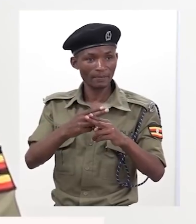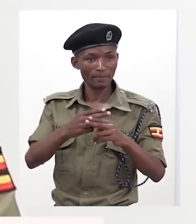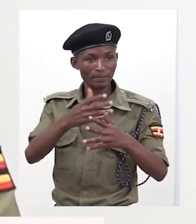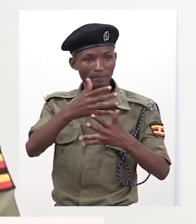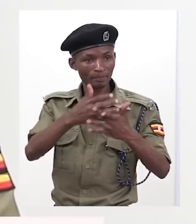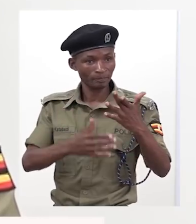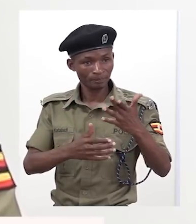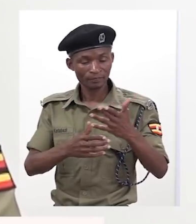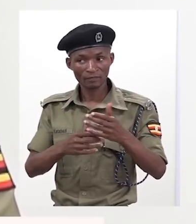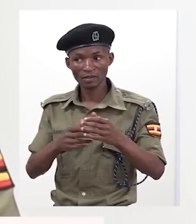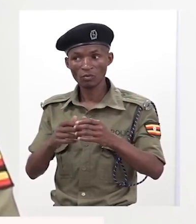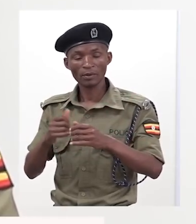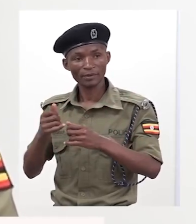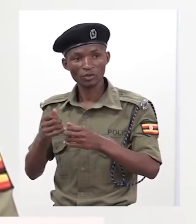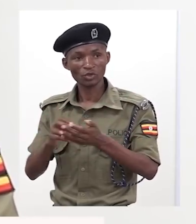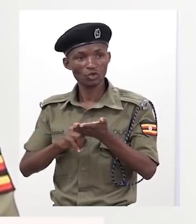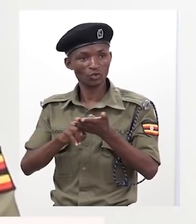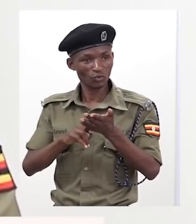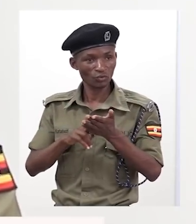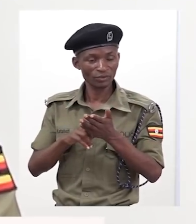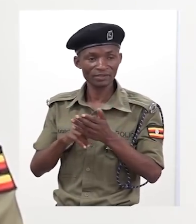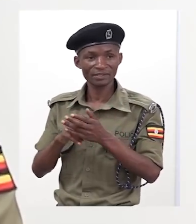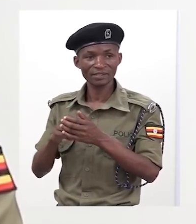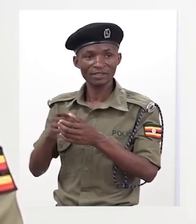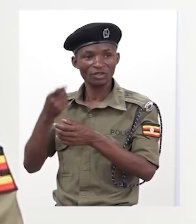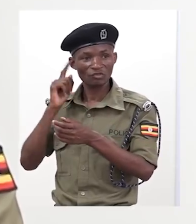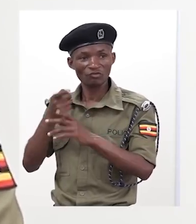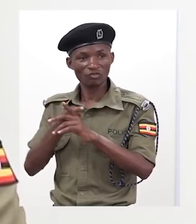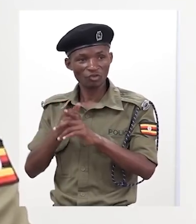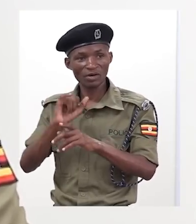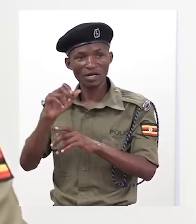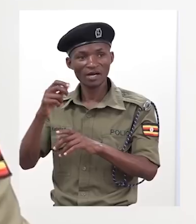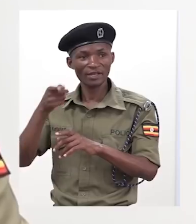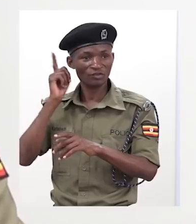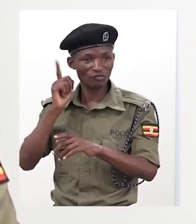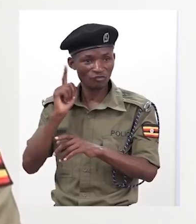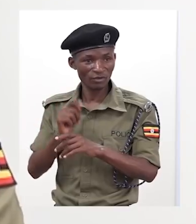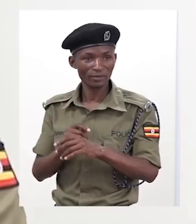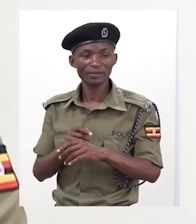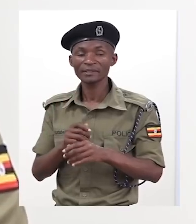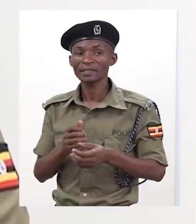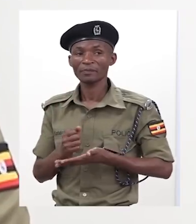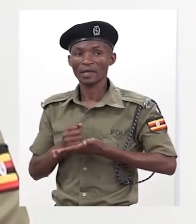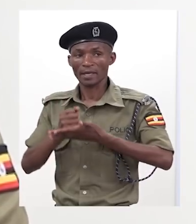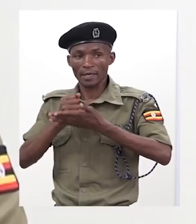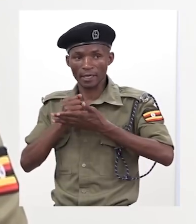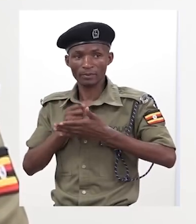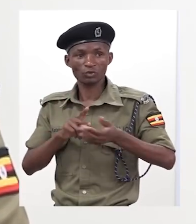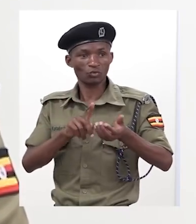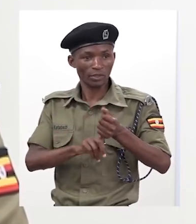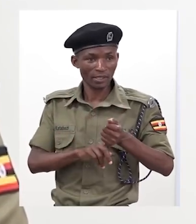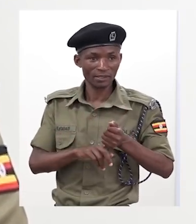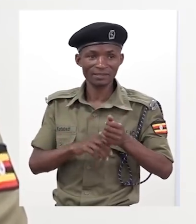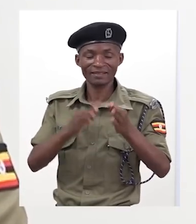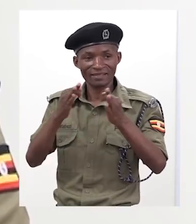we managed to use the signal from an iPhone that led us to the recovery of robbed items from Sipapa's